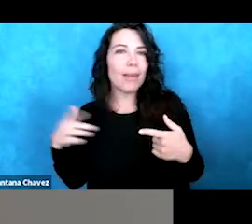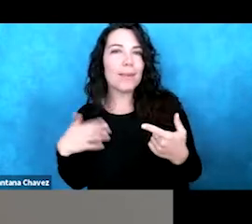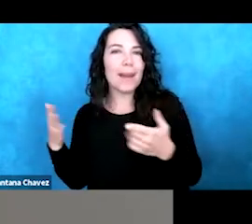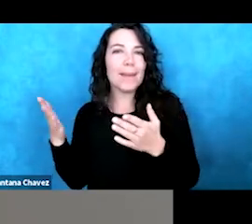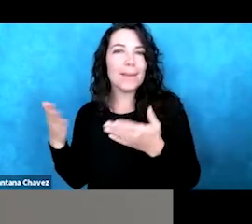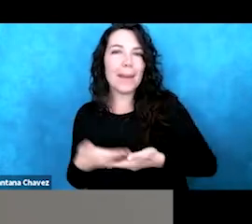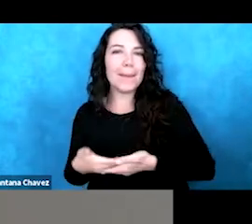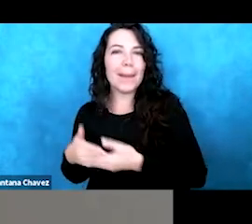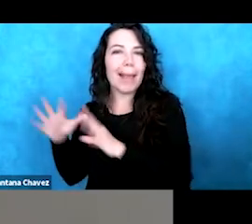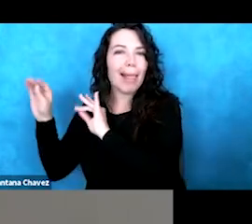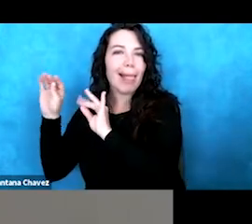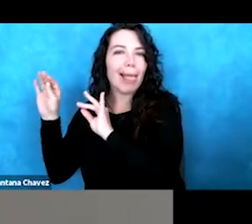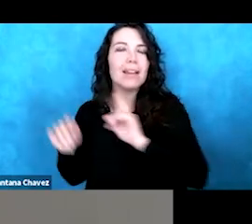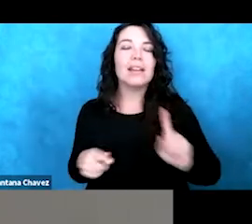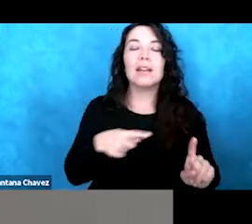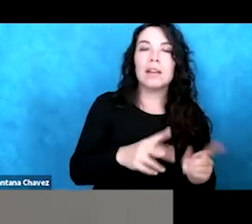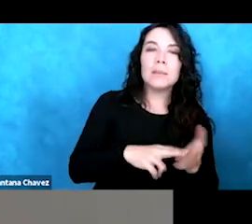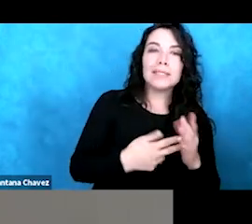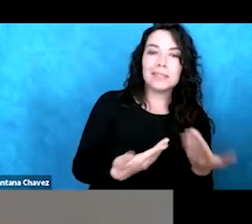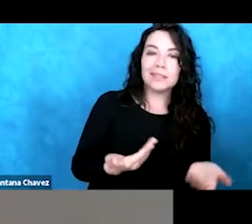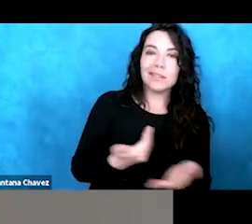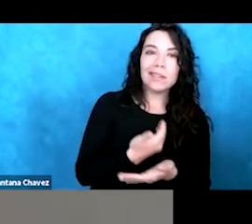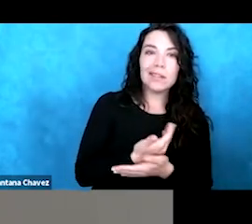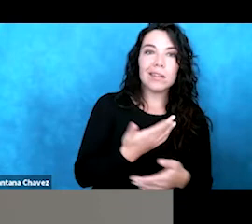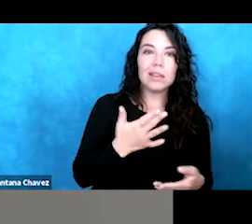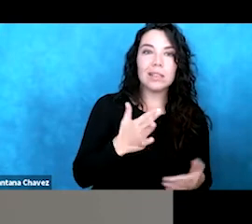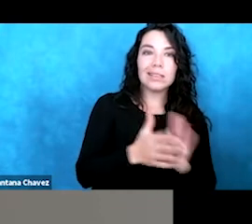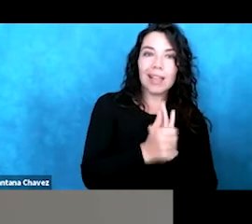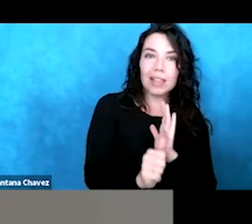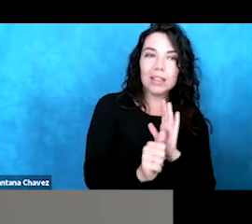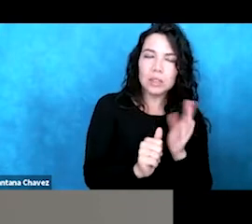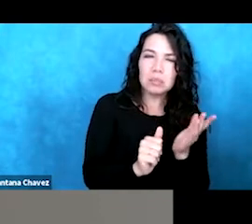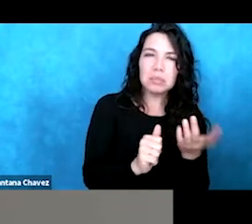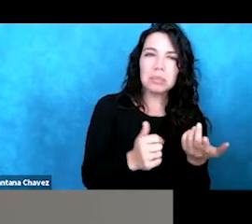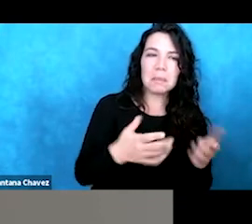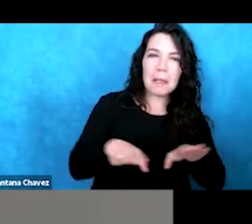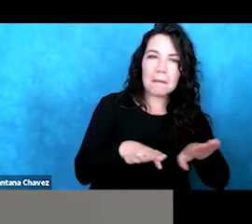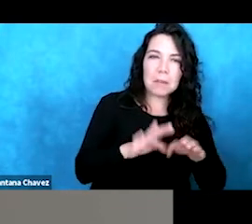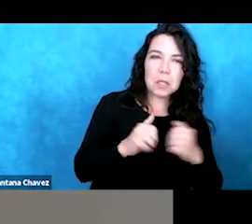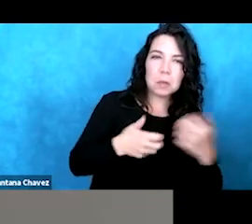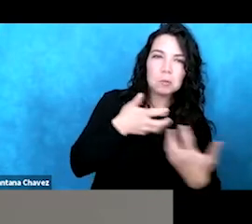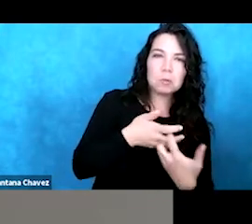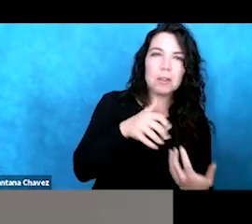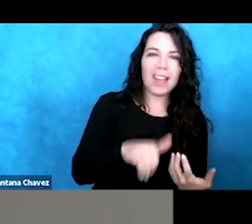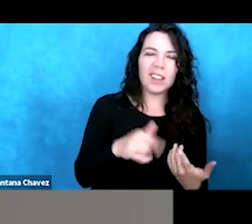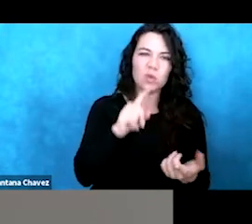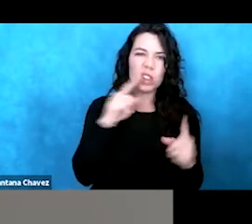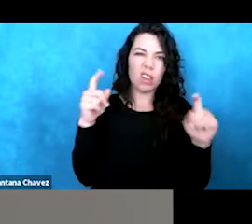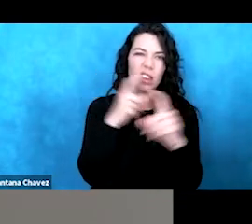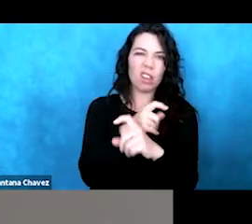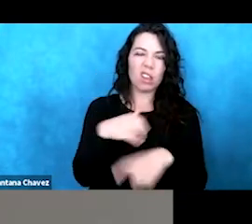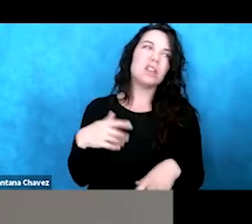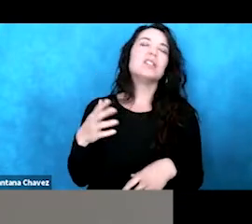behavior in the community away from, our case, the beach. It's a slightly more complex task. So we realized that the coaches